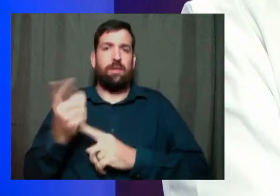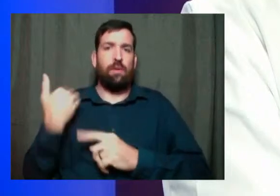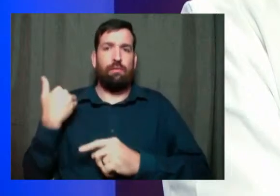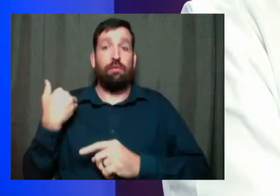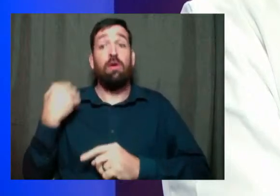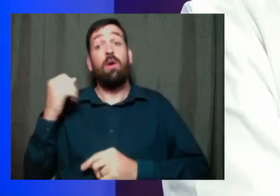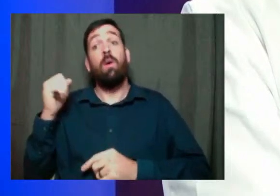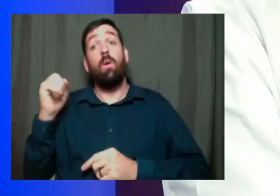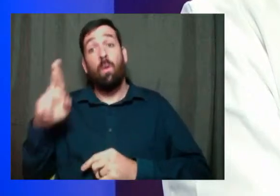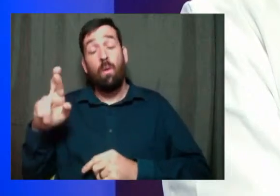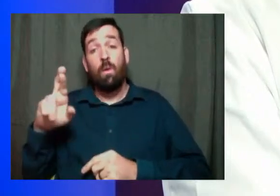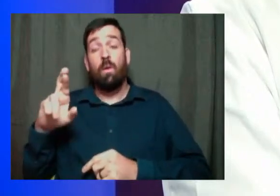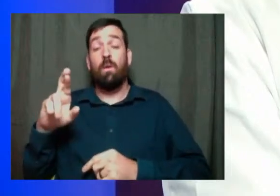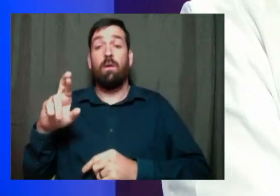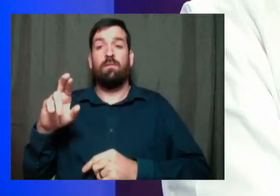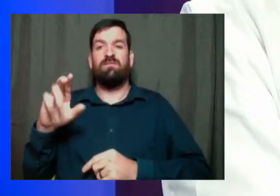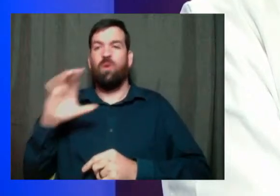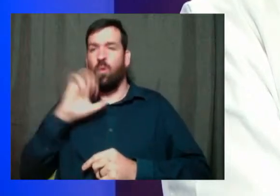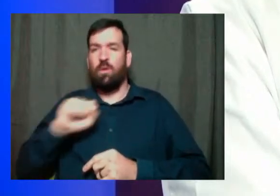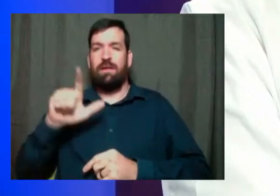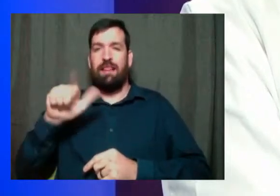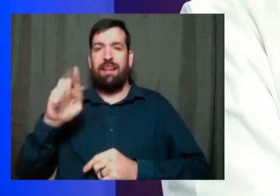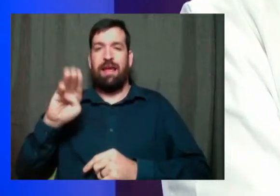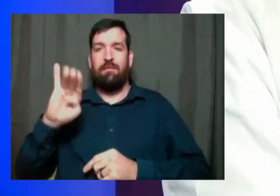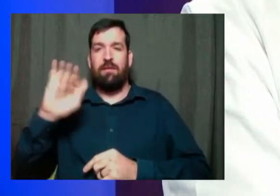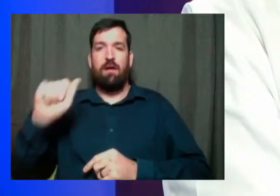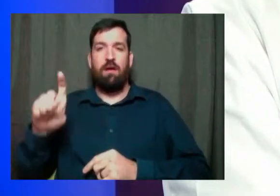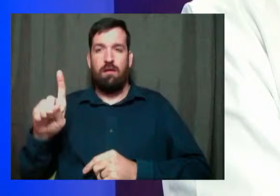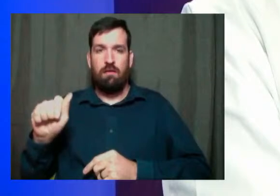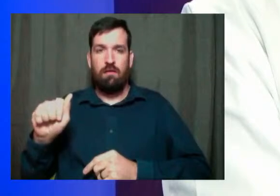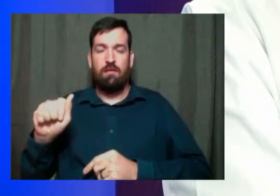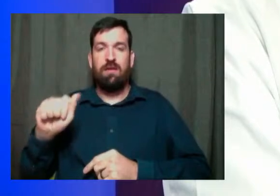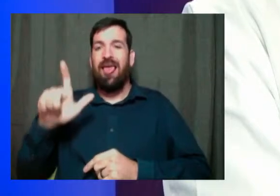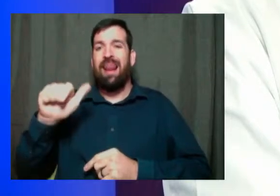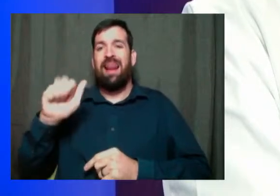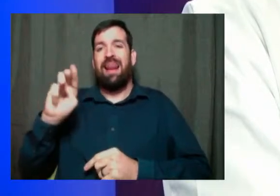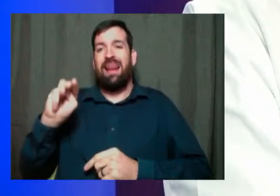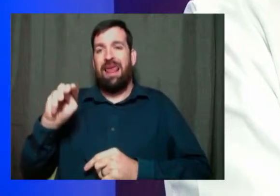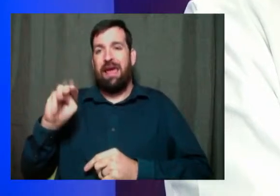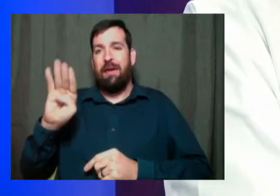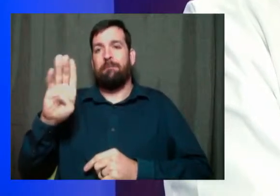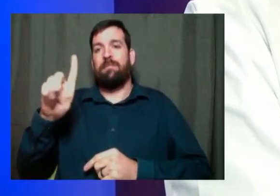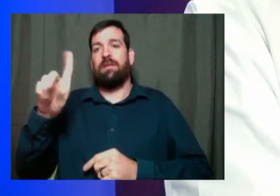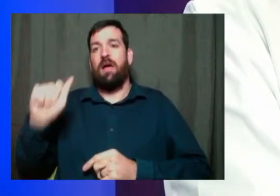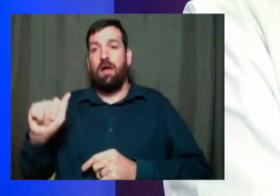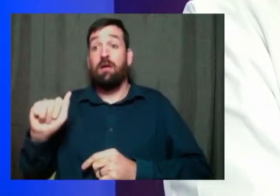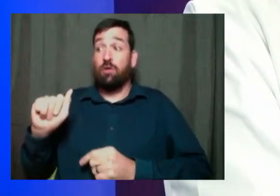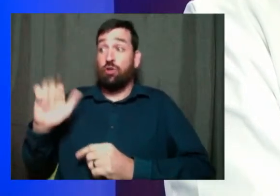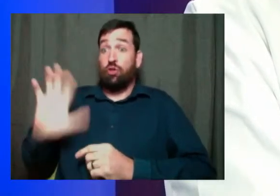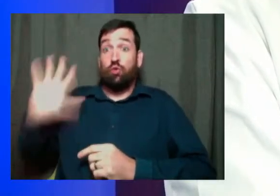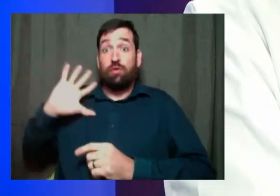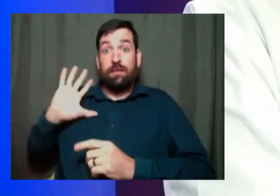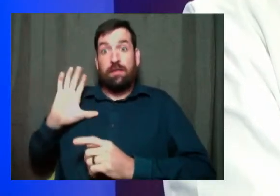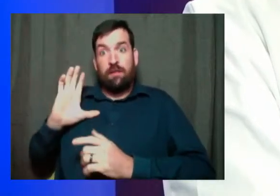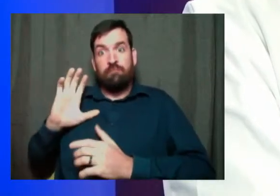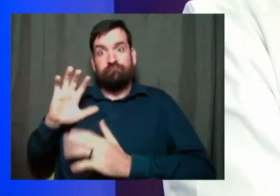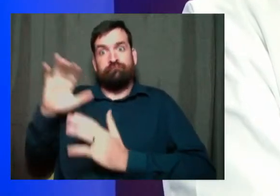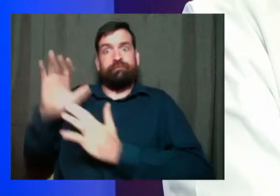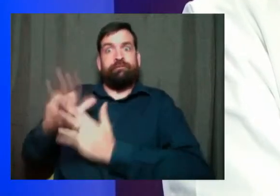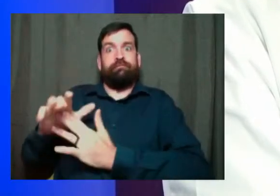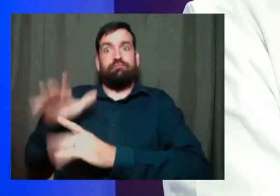Lambda variant, or and remember they were the dominant variant in different countries for a while, and now they're not. Now Delta is. Delta displaced